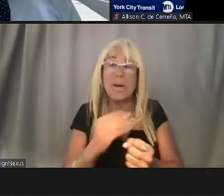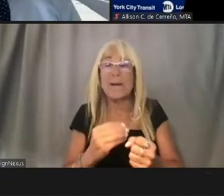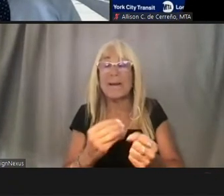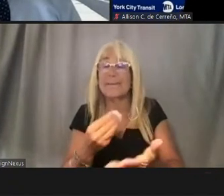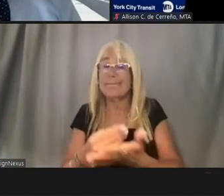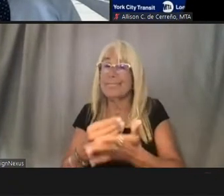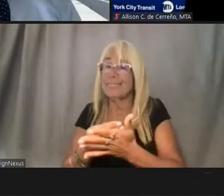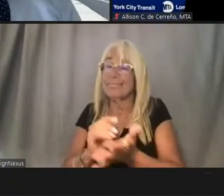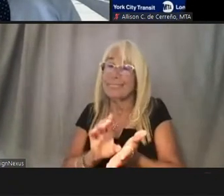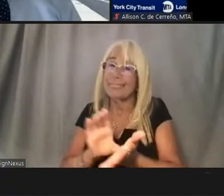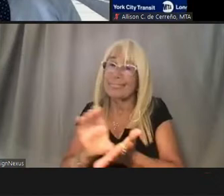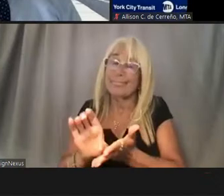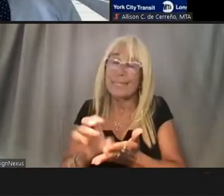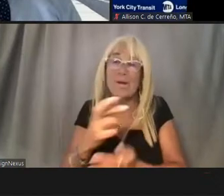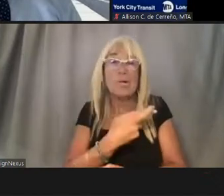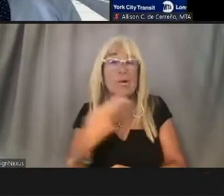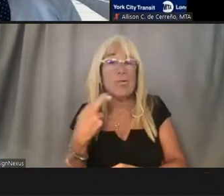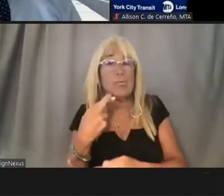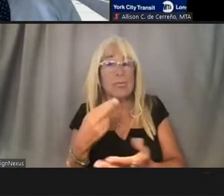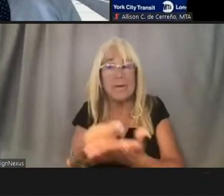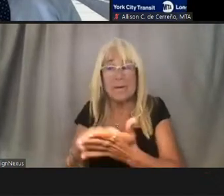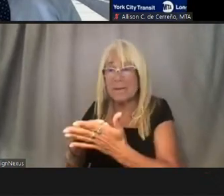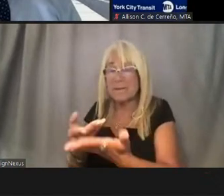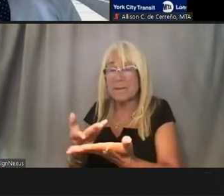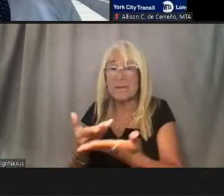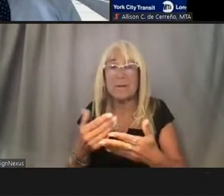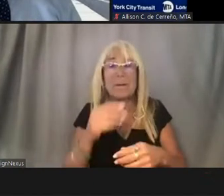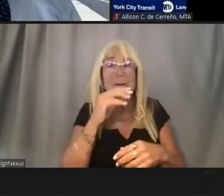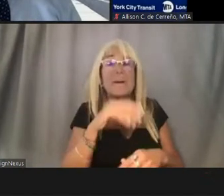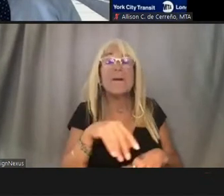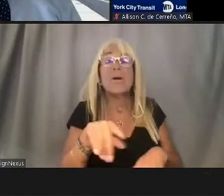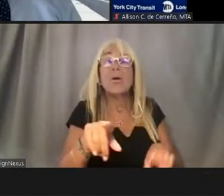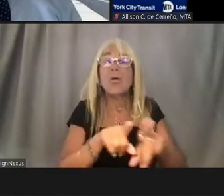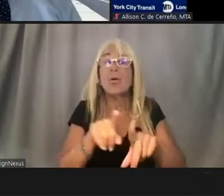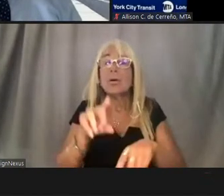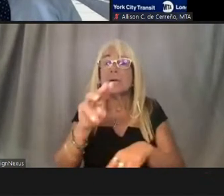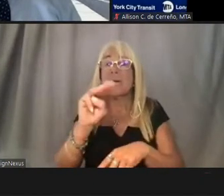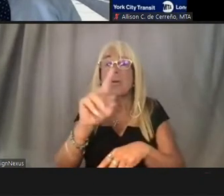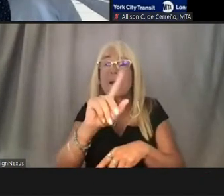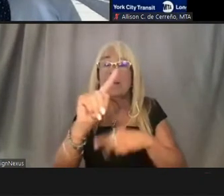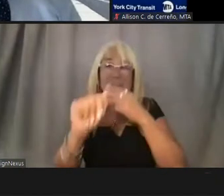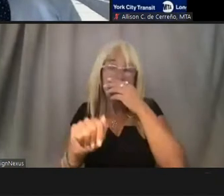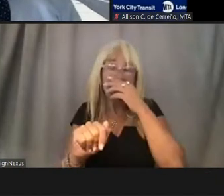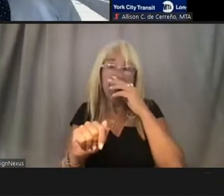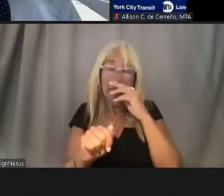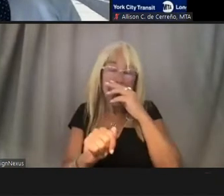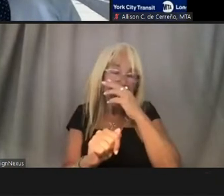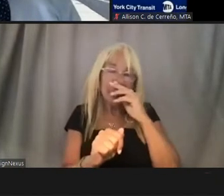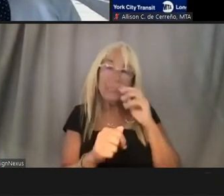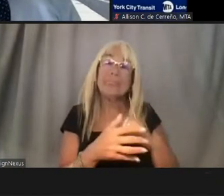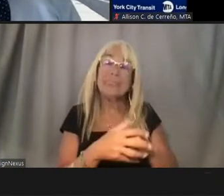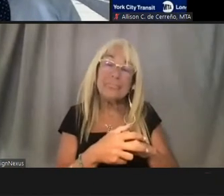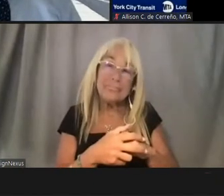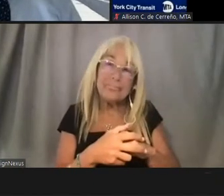at risk CBC also recommends that the MTA clearly communicates holds to enable drivers to modify their